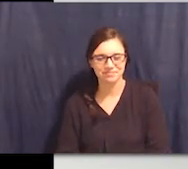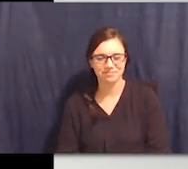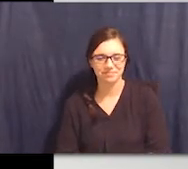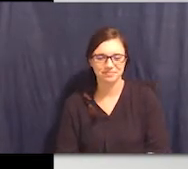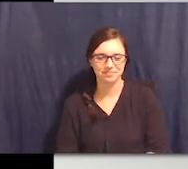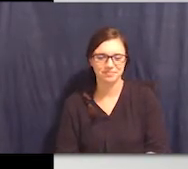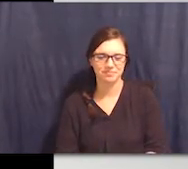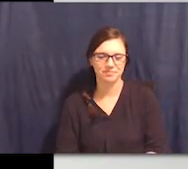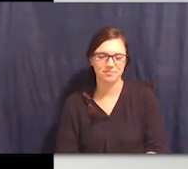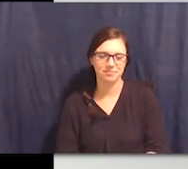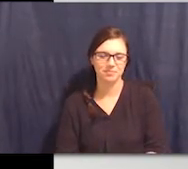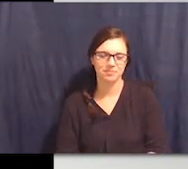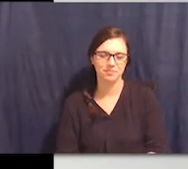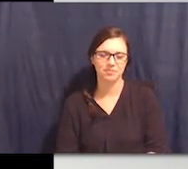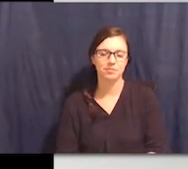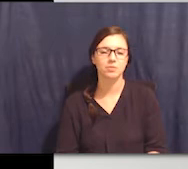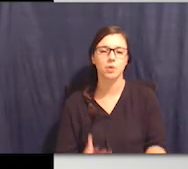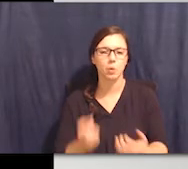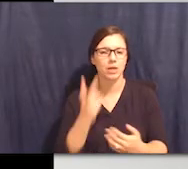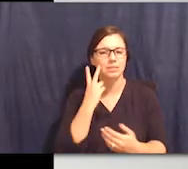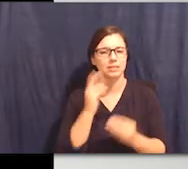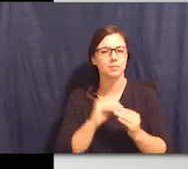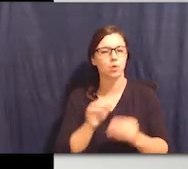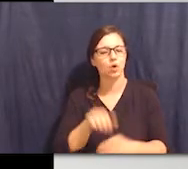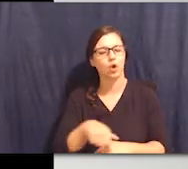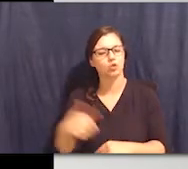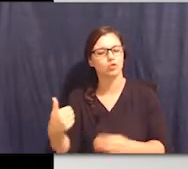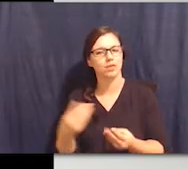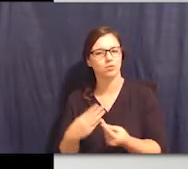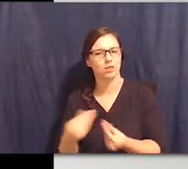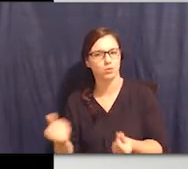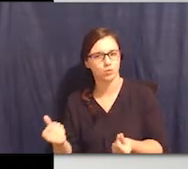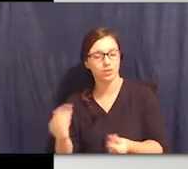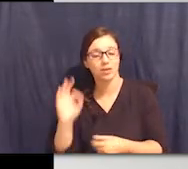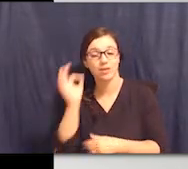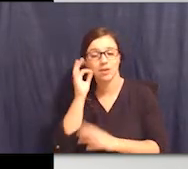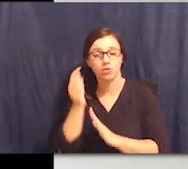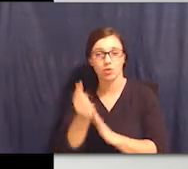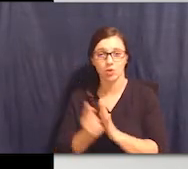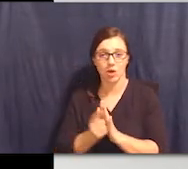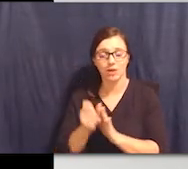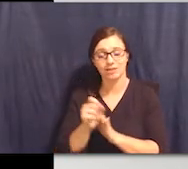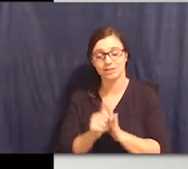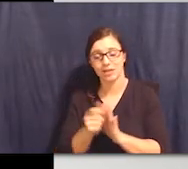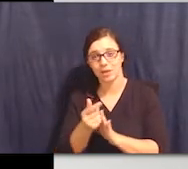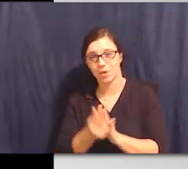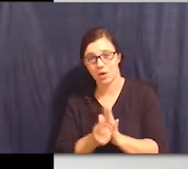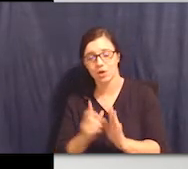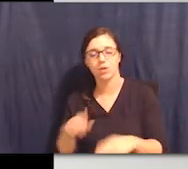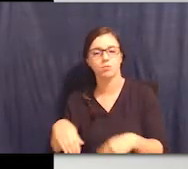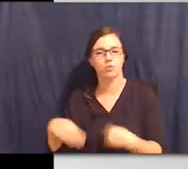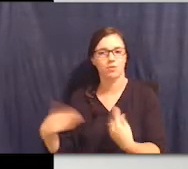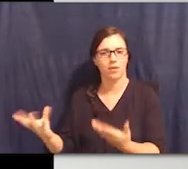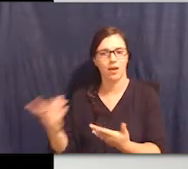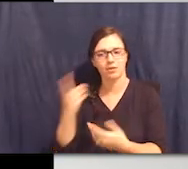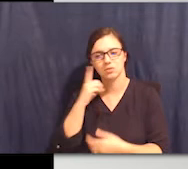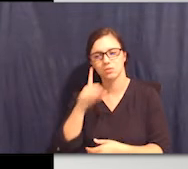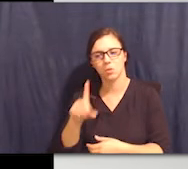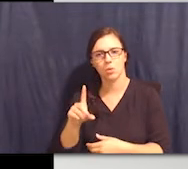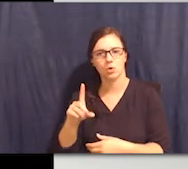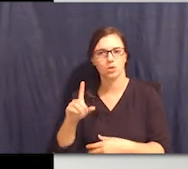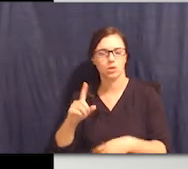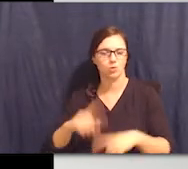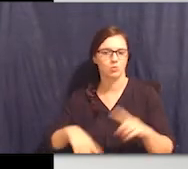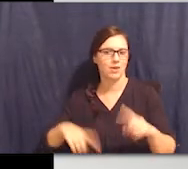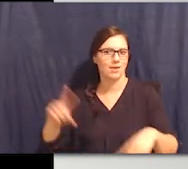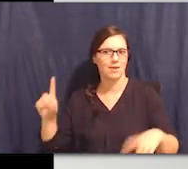What we'd like also is to see more alternate resolution. The federal law and state law provides for an